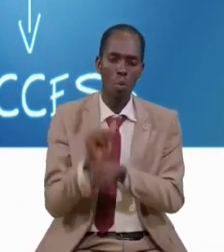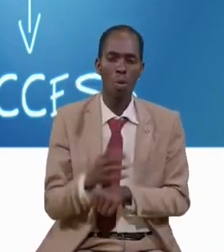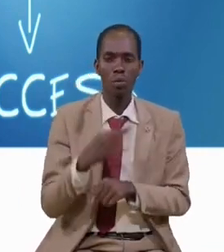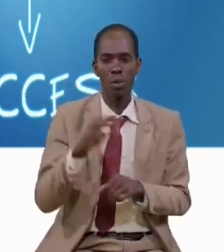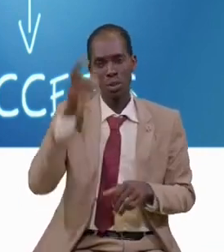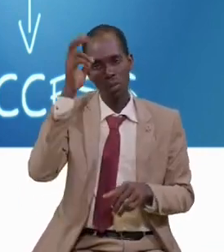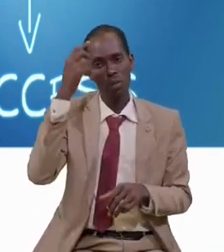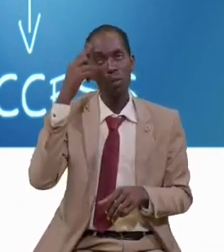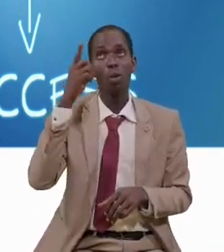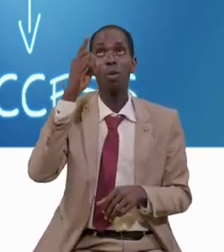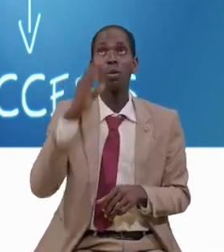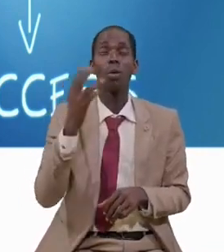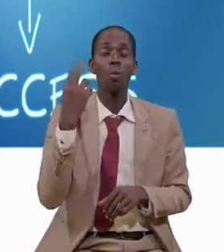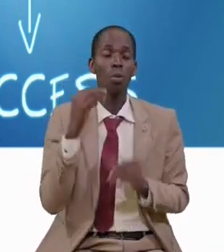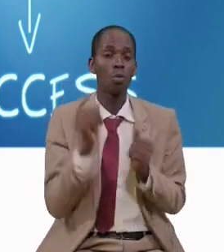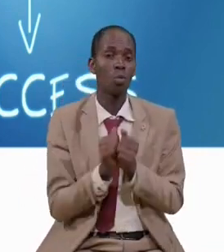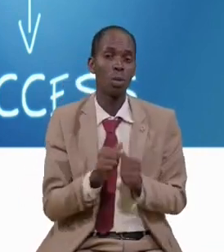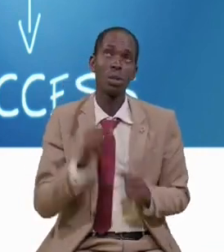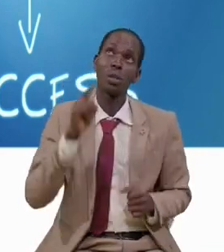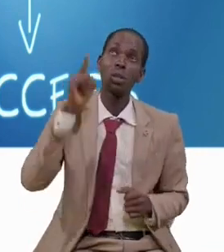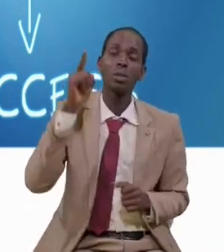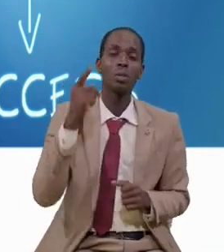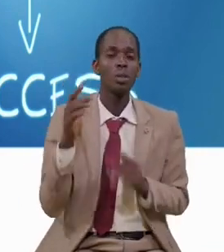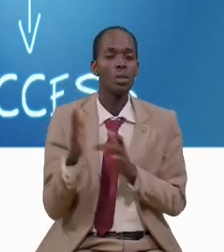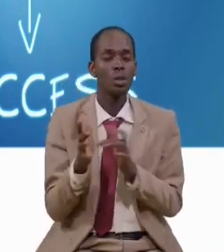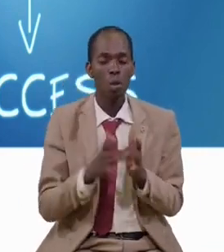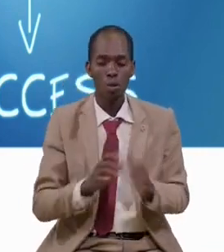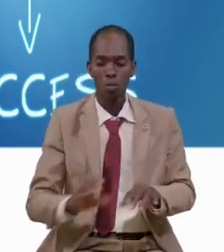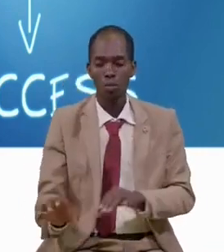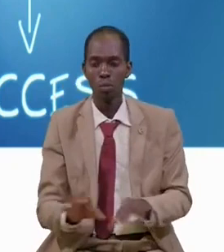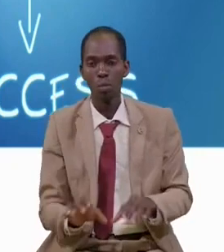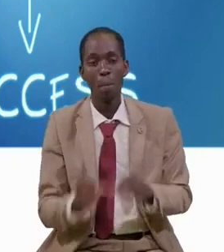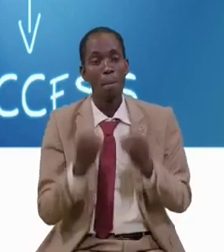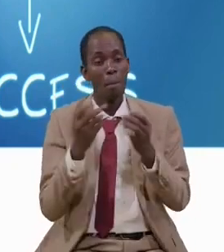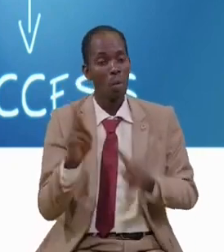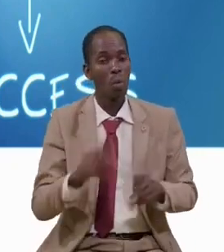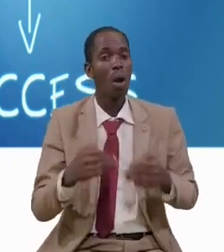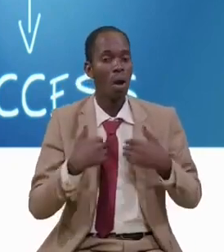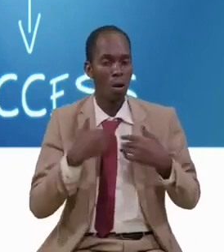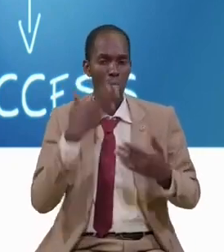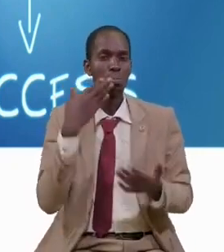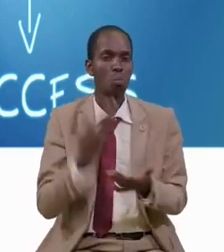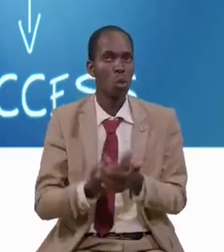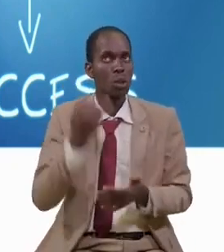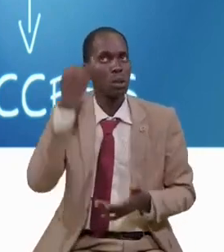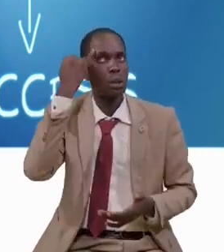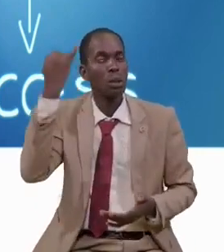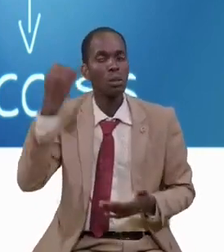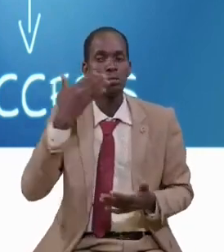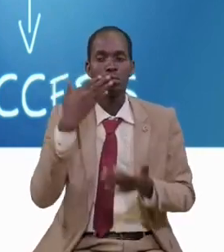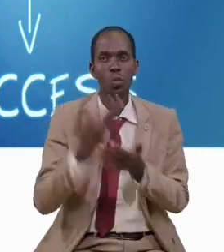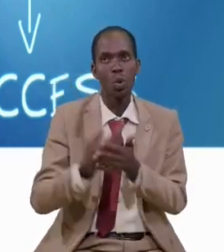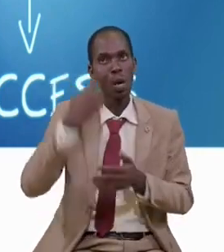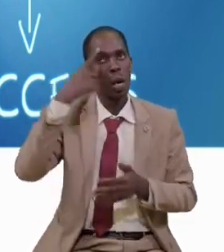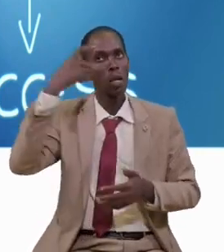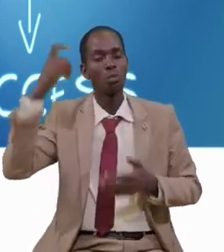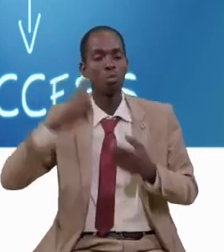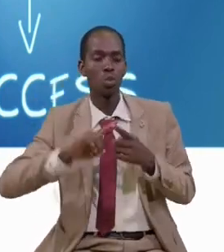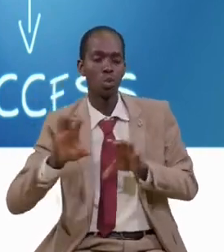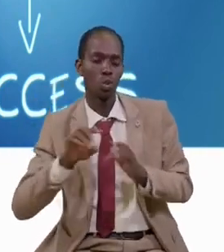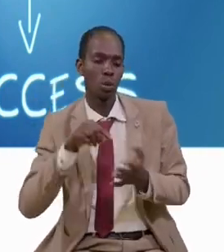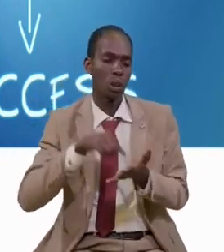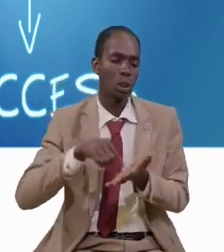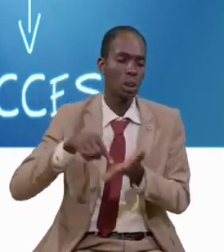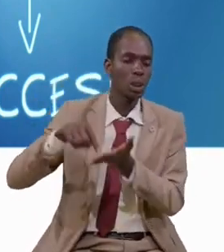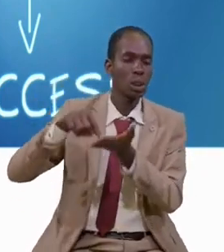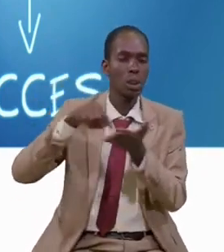So Jesus was a doer. Many have intentions. Many have dreams. I have a dream to do this and to do that.